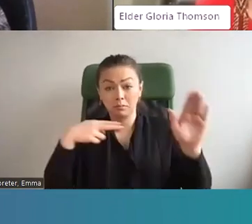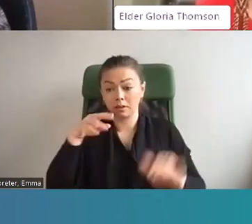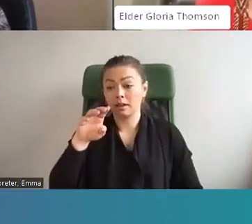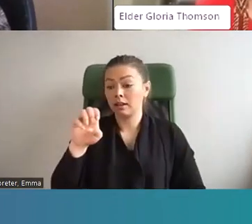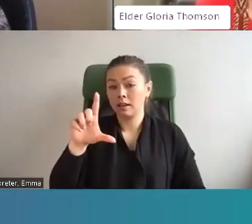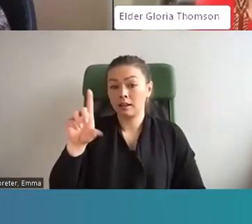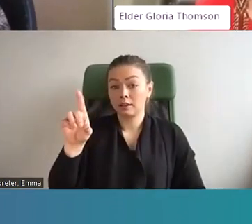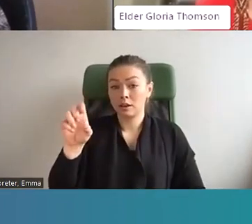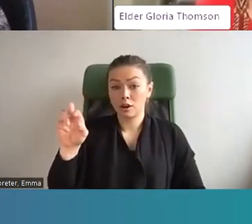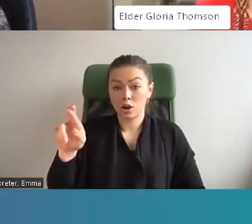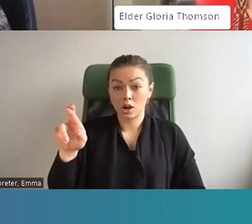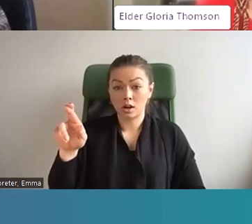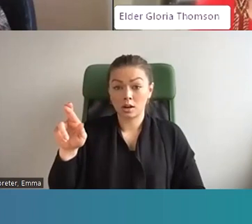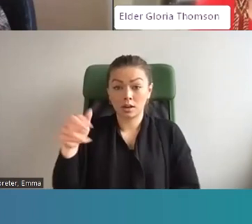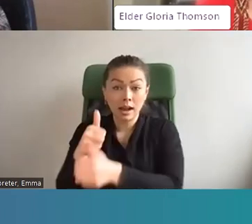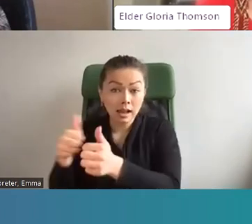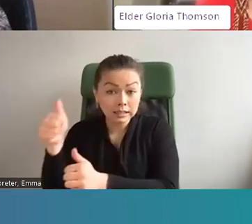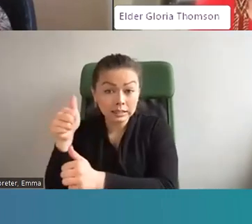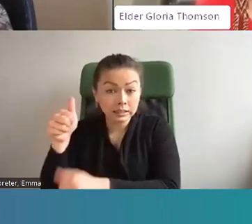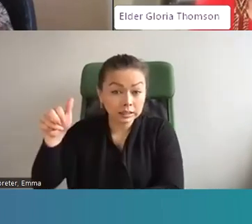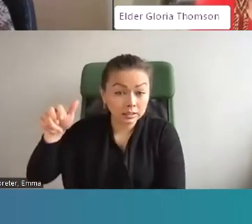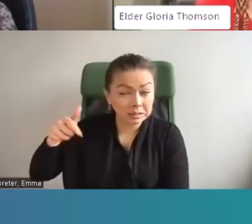I don't know about that word.